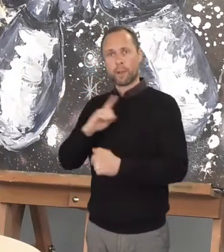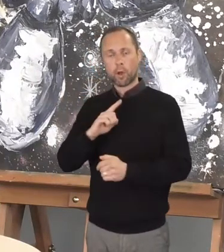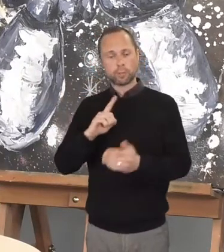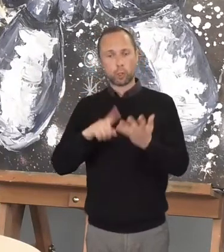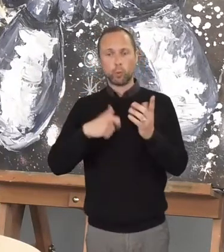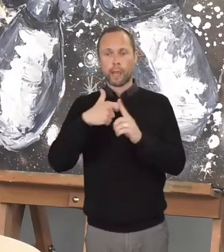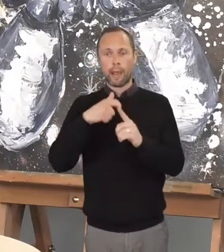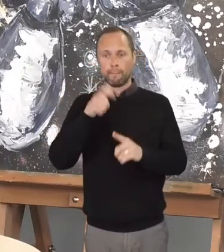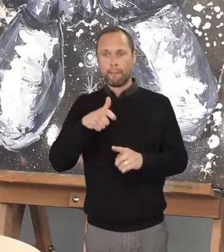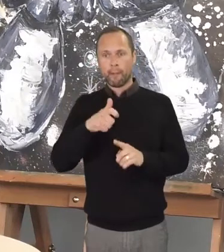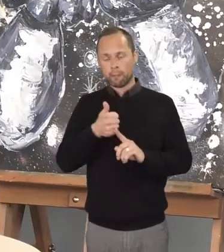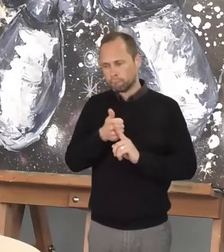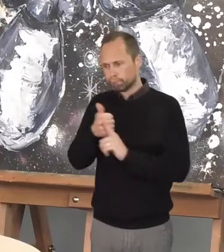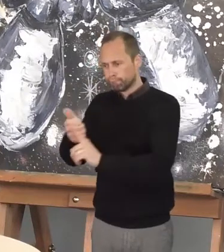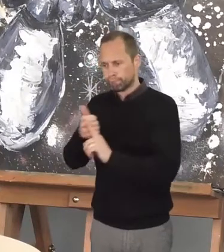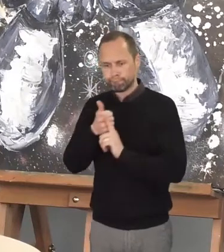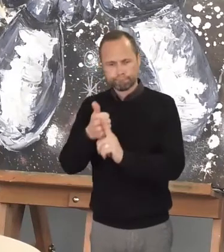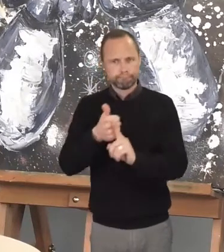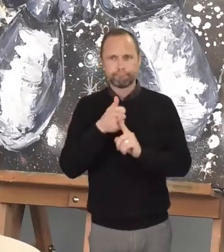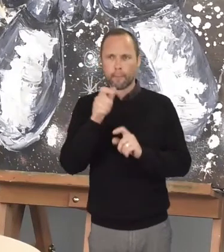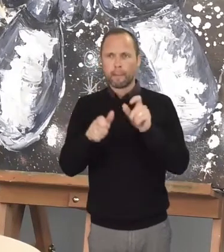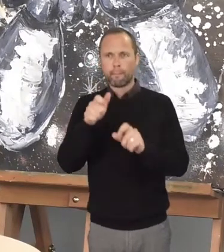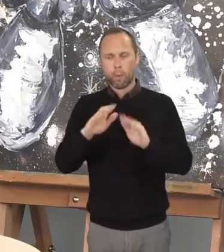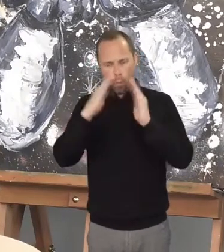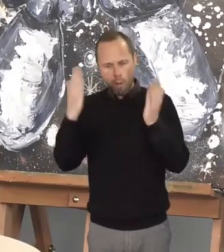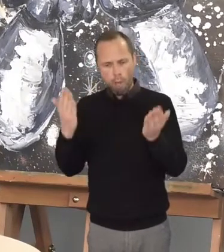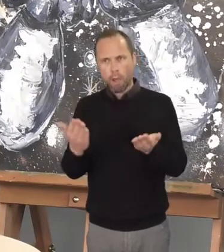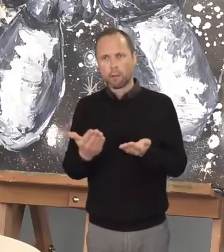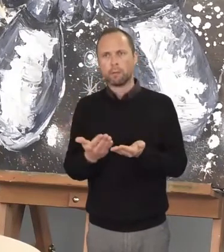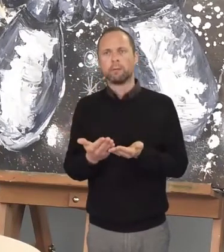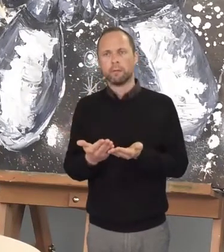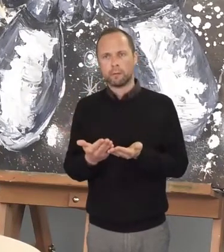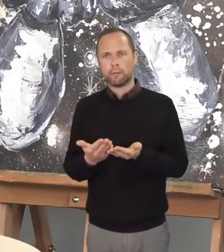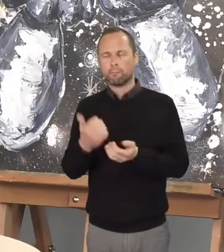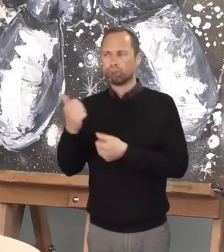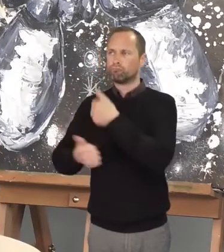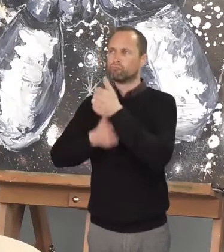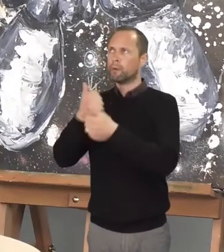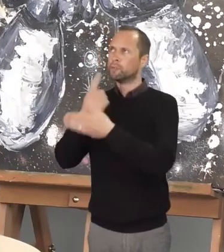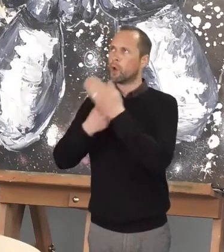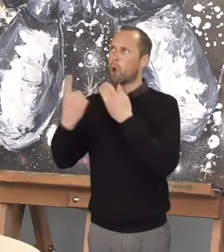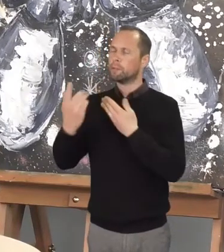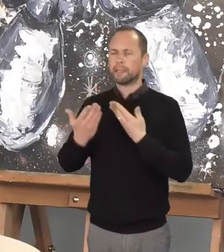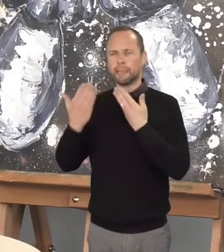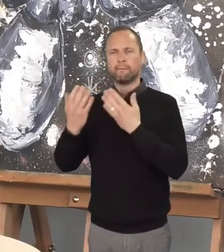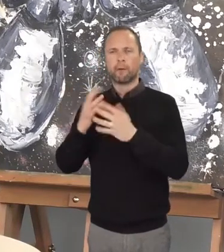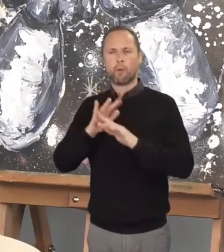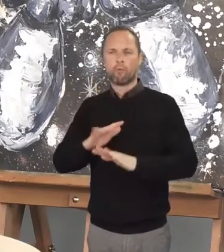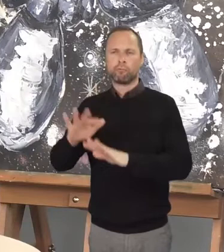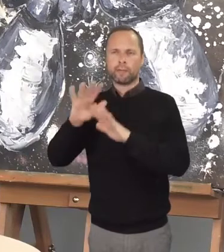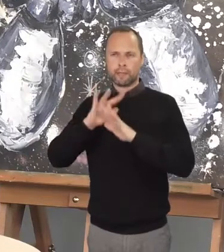around the world. Praise God, give him the glory.